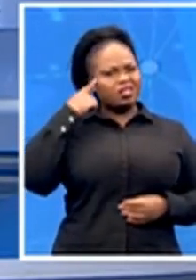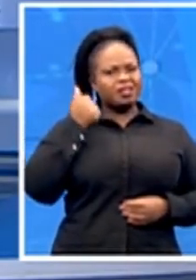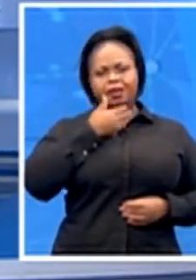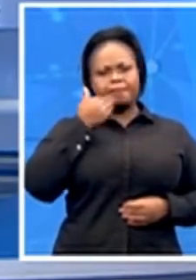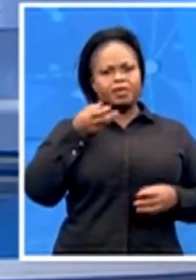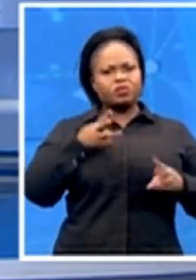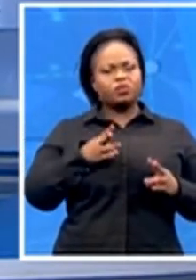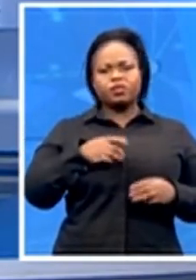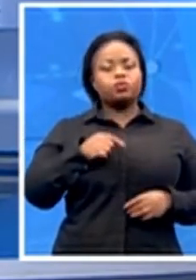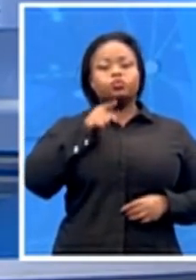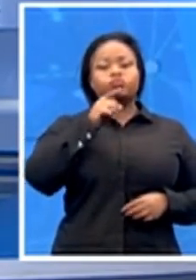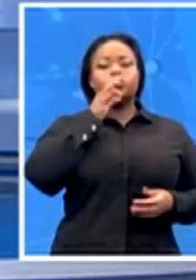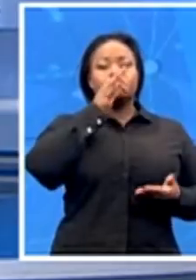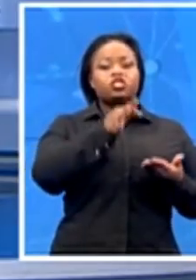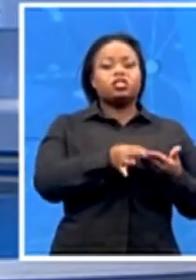handled the situation better?